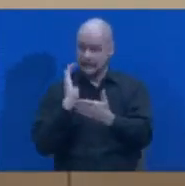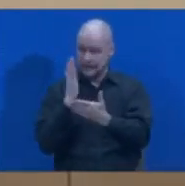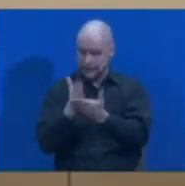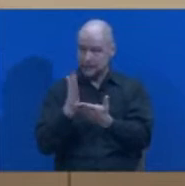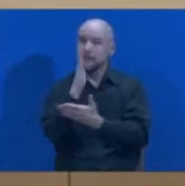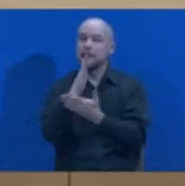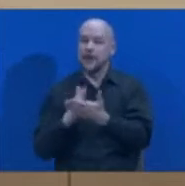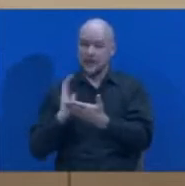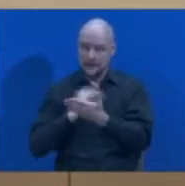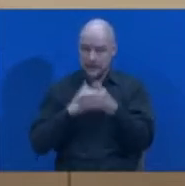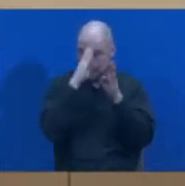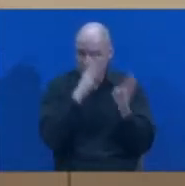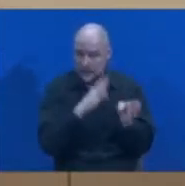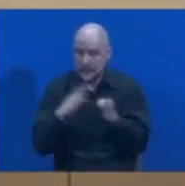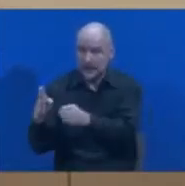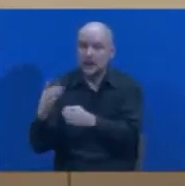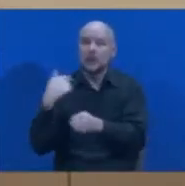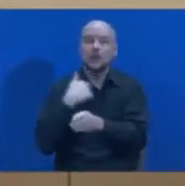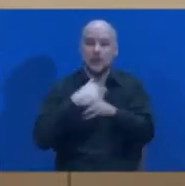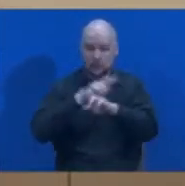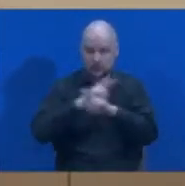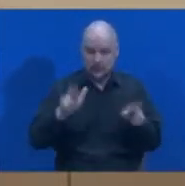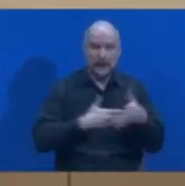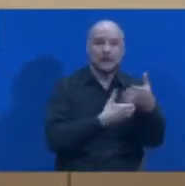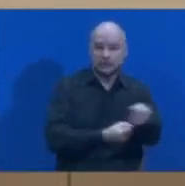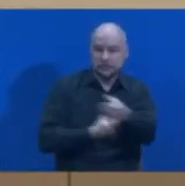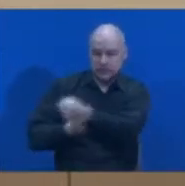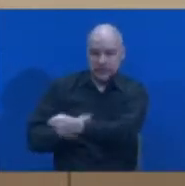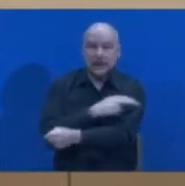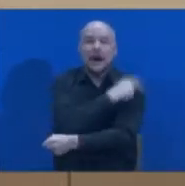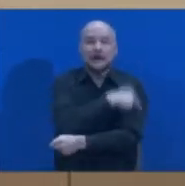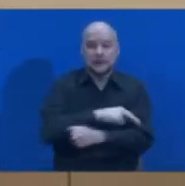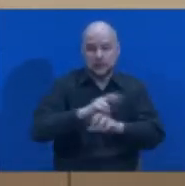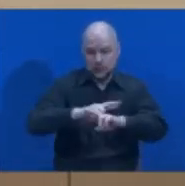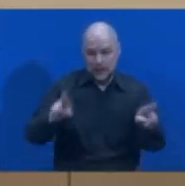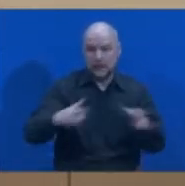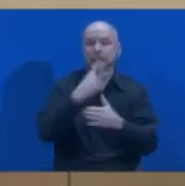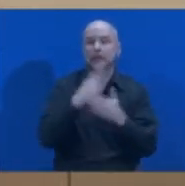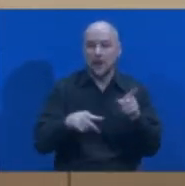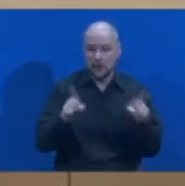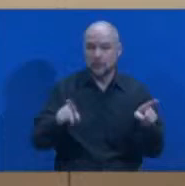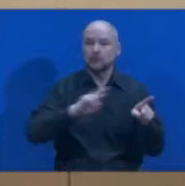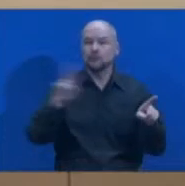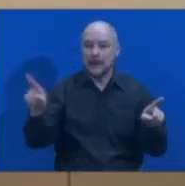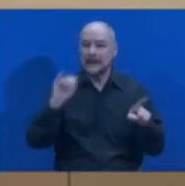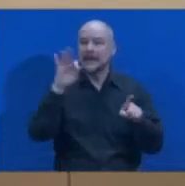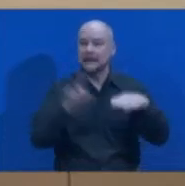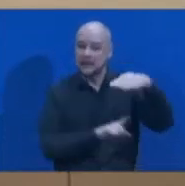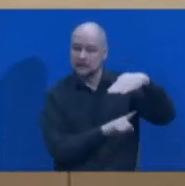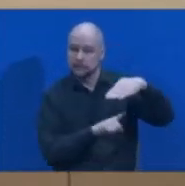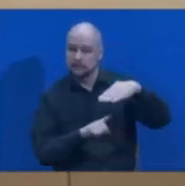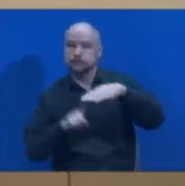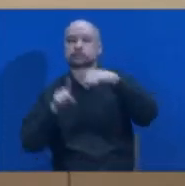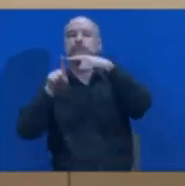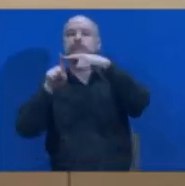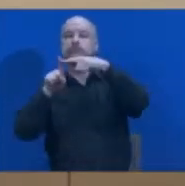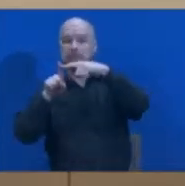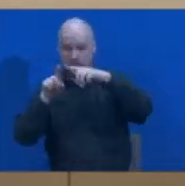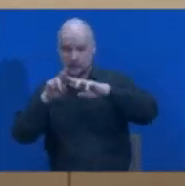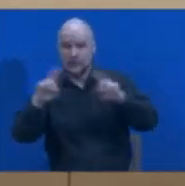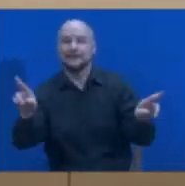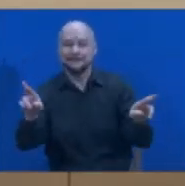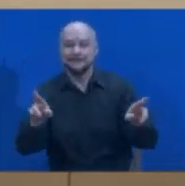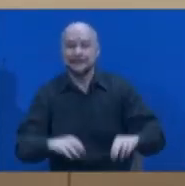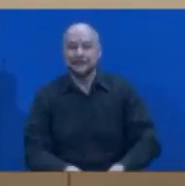plans, and they are ready to move into those plans if need be. Hi, Gibbie. This is Hannah